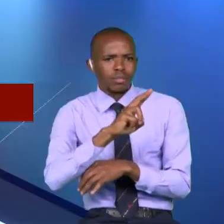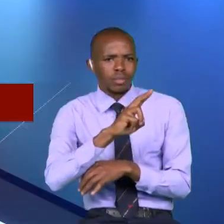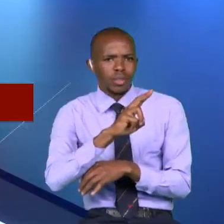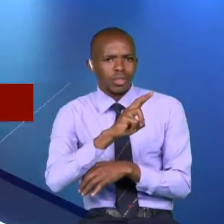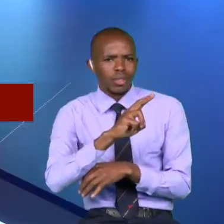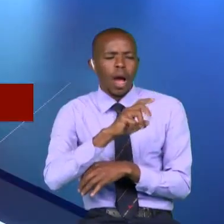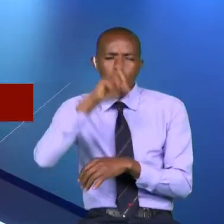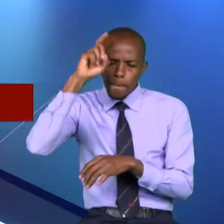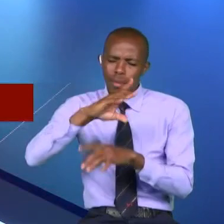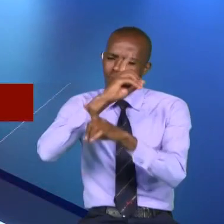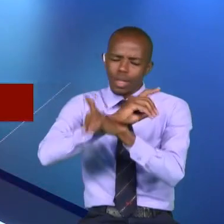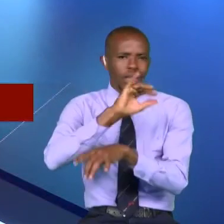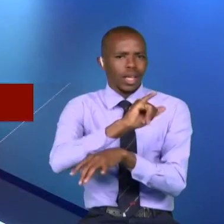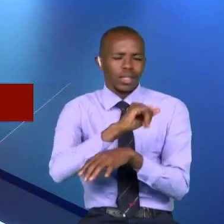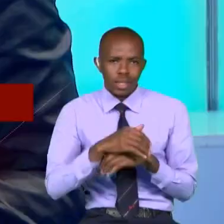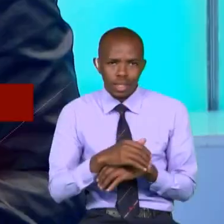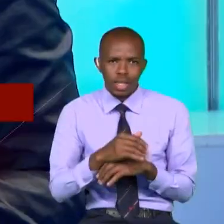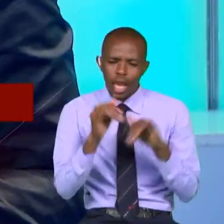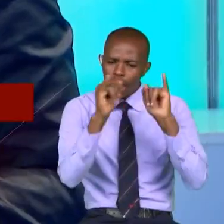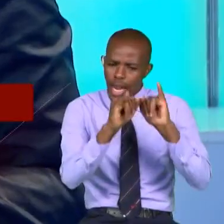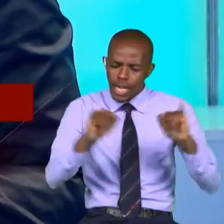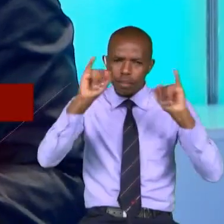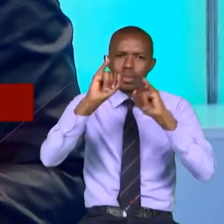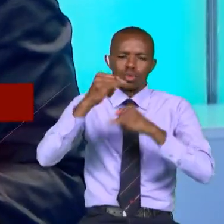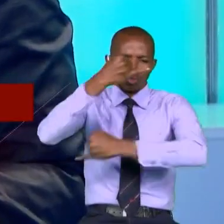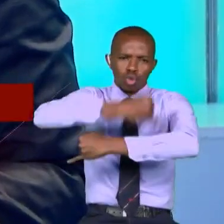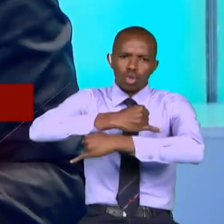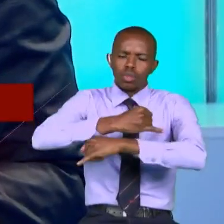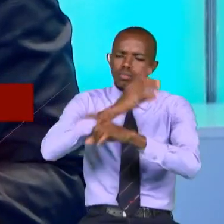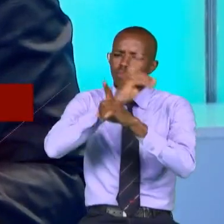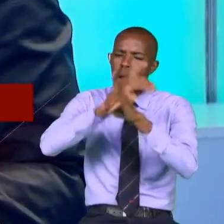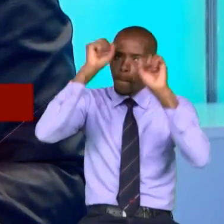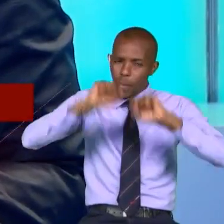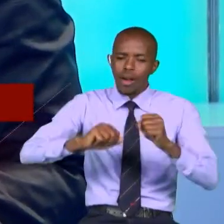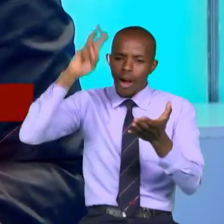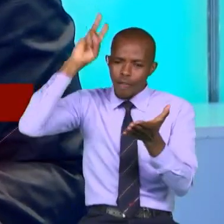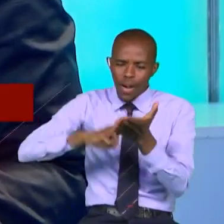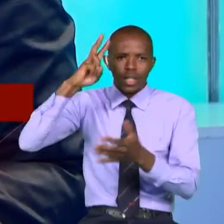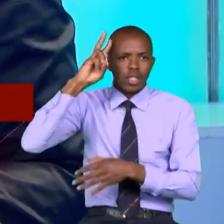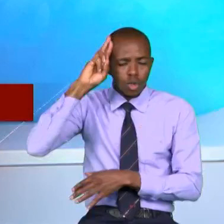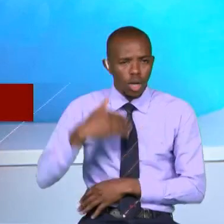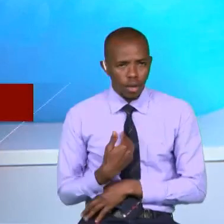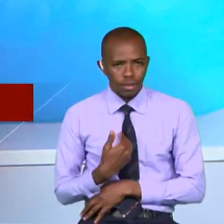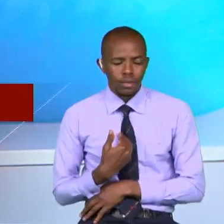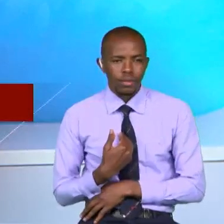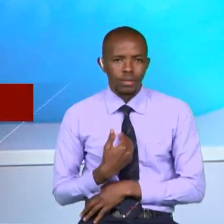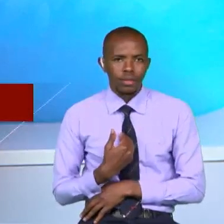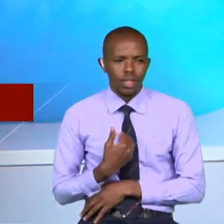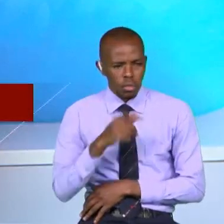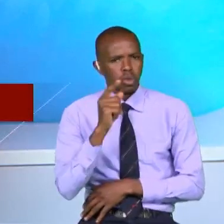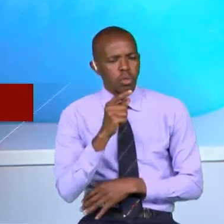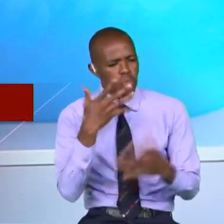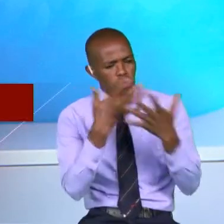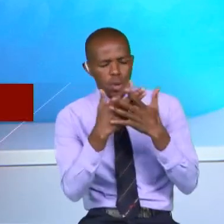must guard that. For me, that the independence of institutions must be guarded. If there are valid reasons why they are being hunted, then